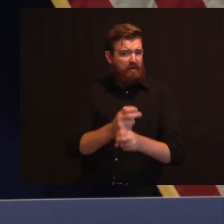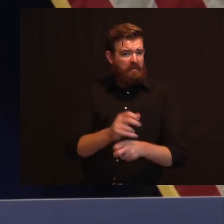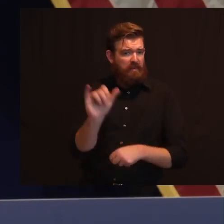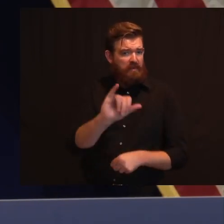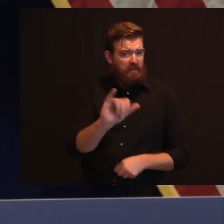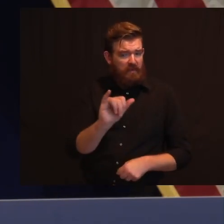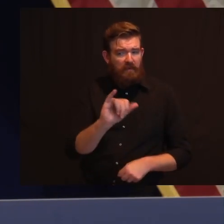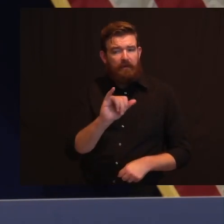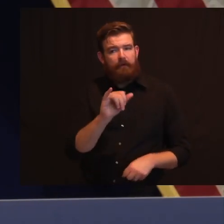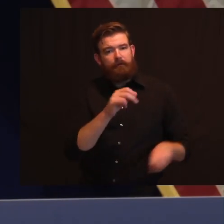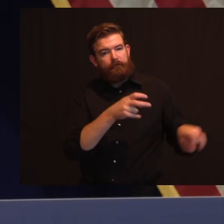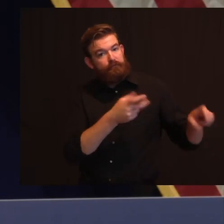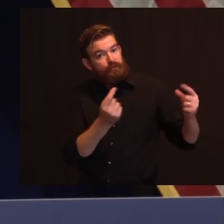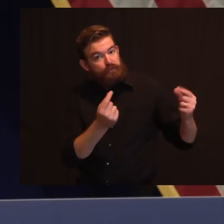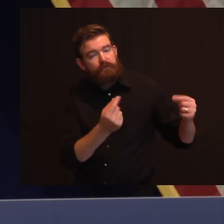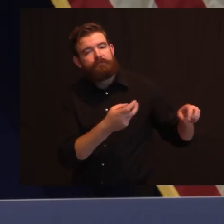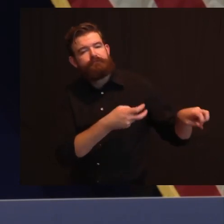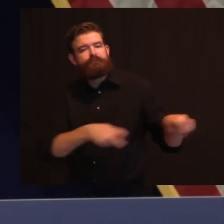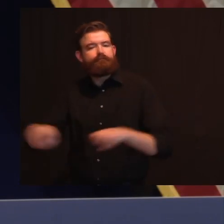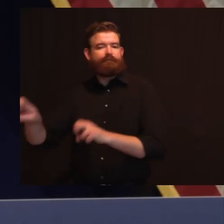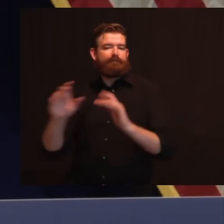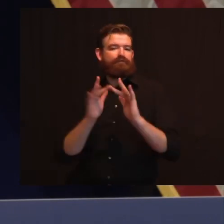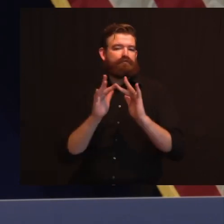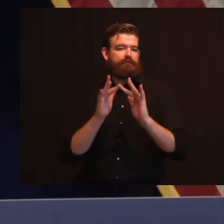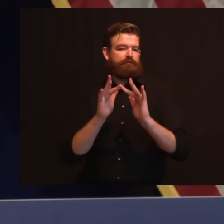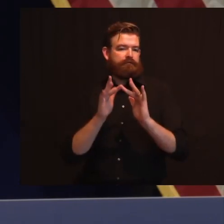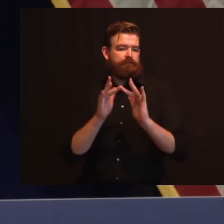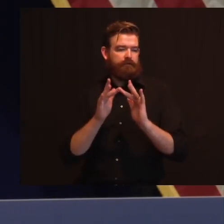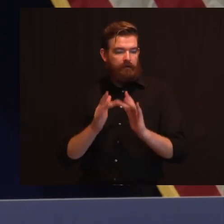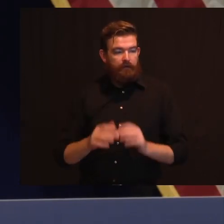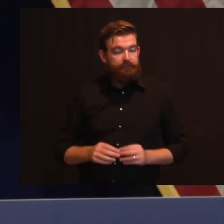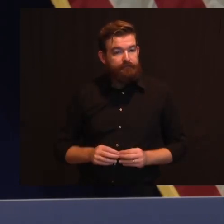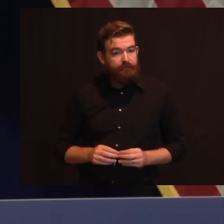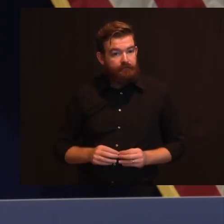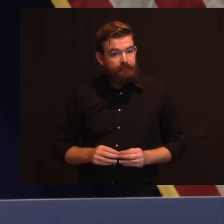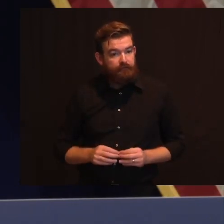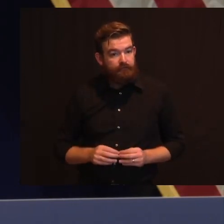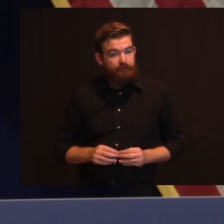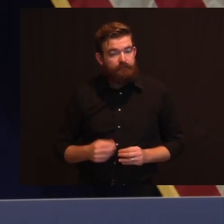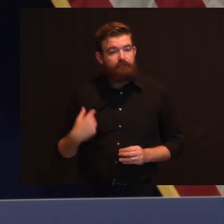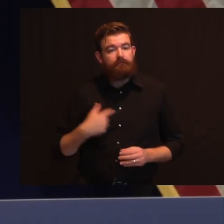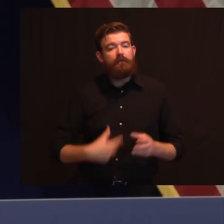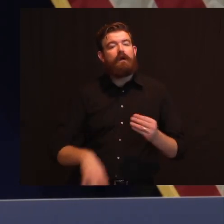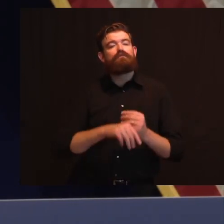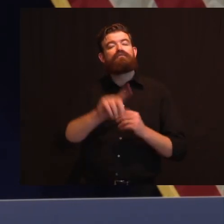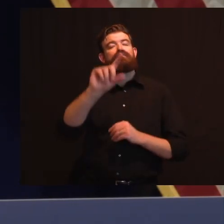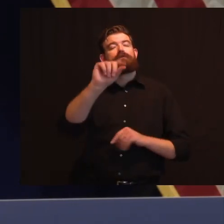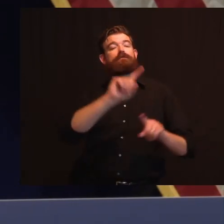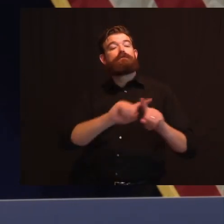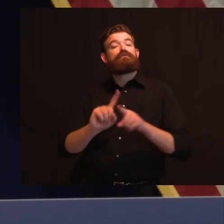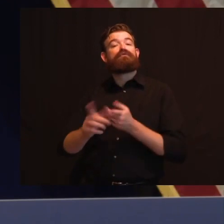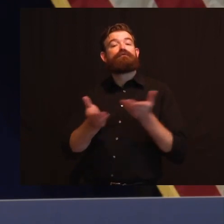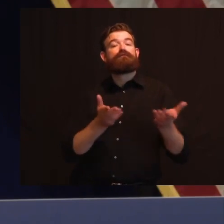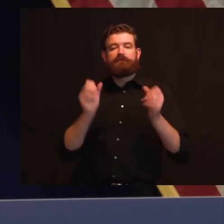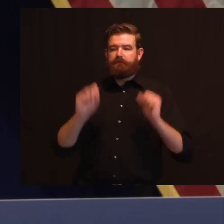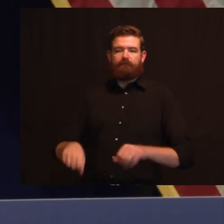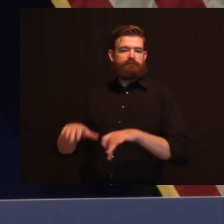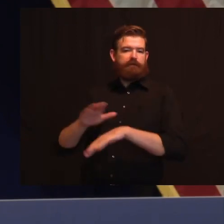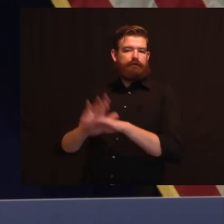All told, we added 20 vehicle transactions to our list of online services and expanded